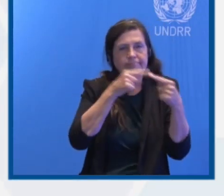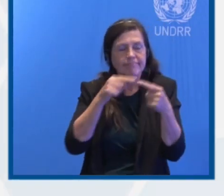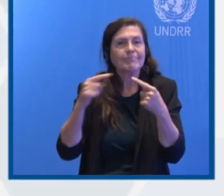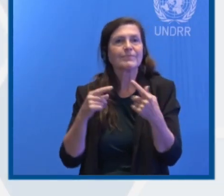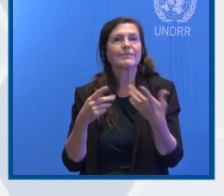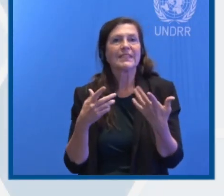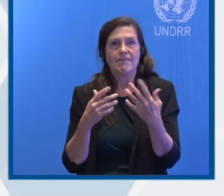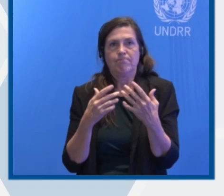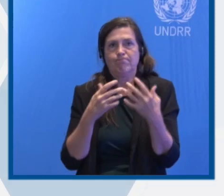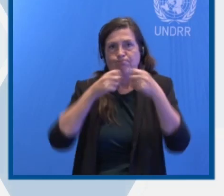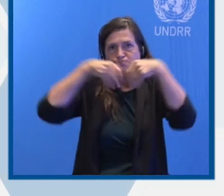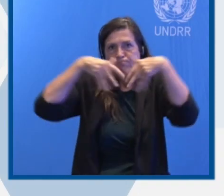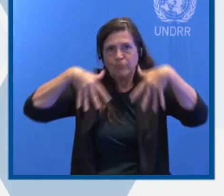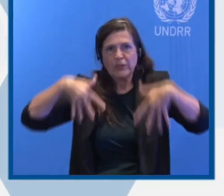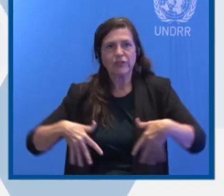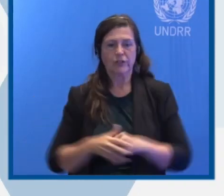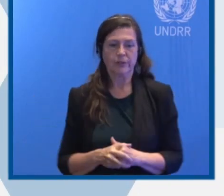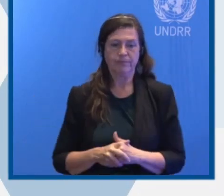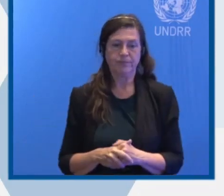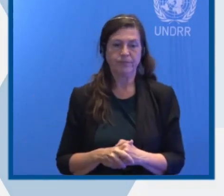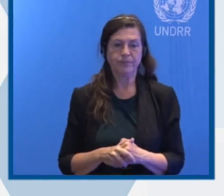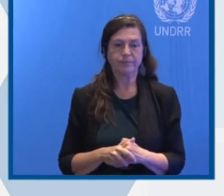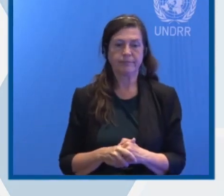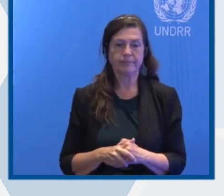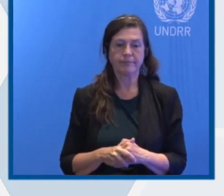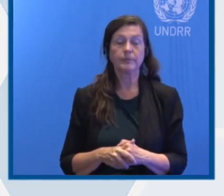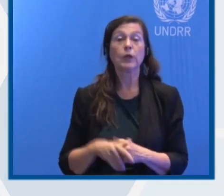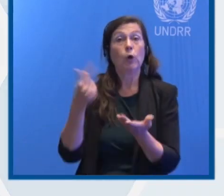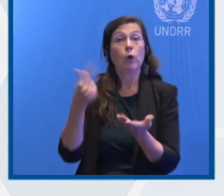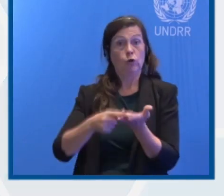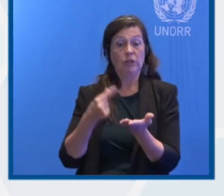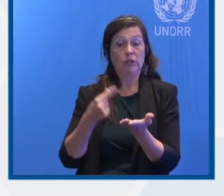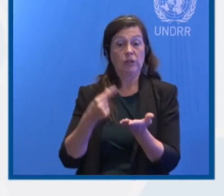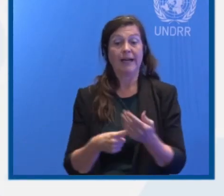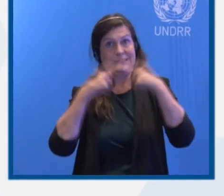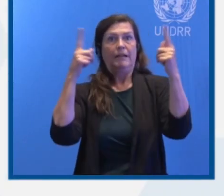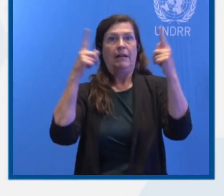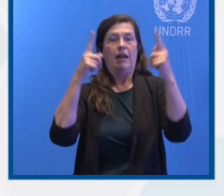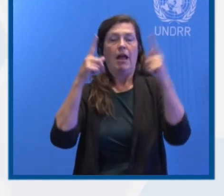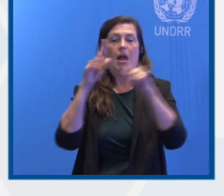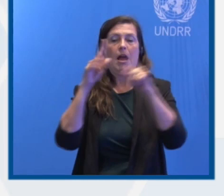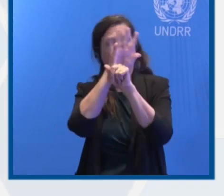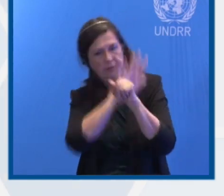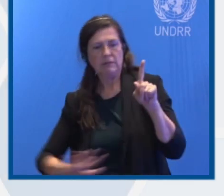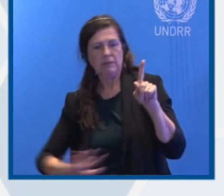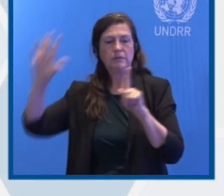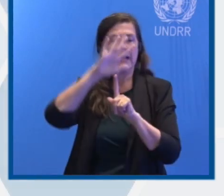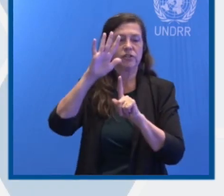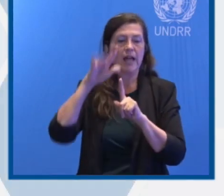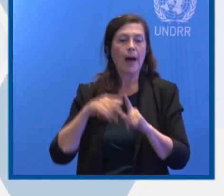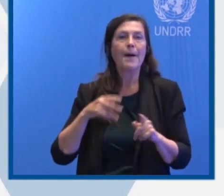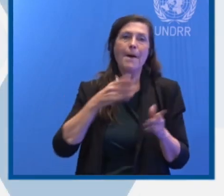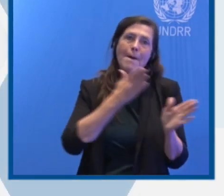country planning area under the Physical Planning Act 2010 and amended it again